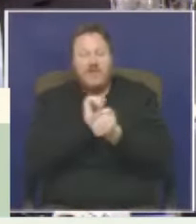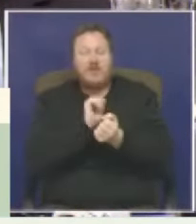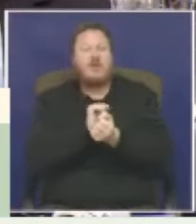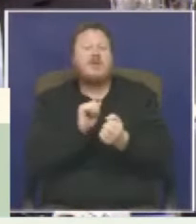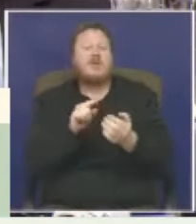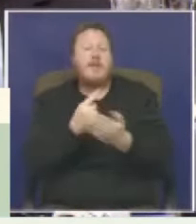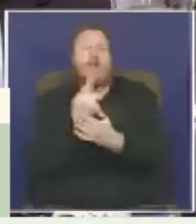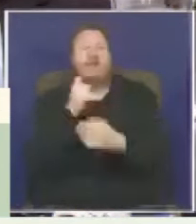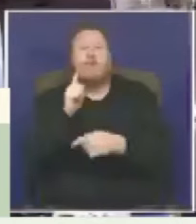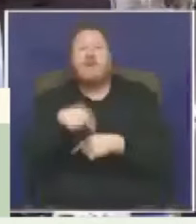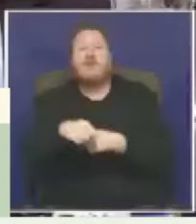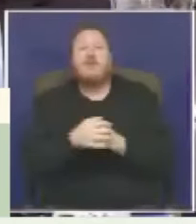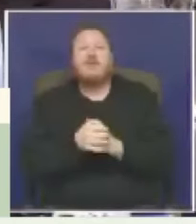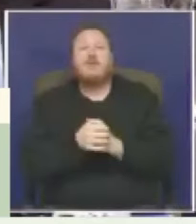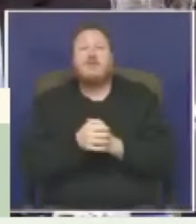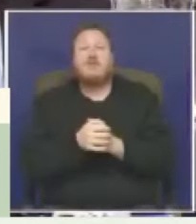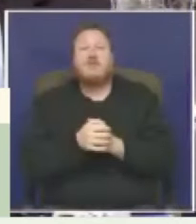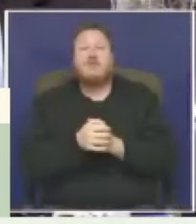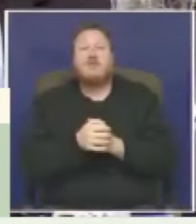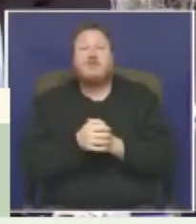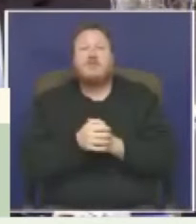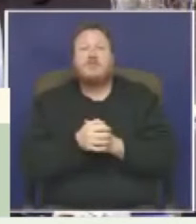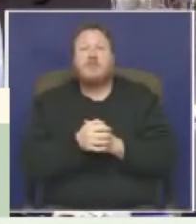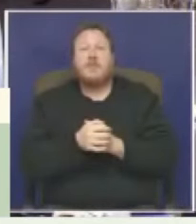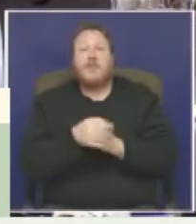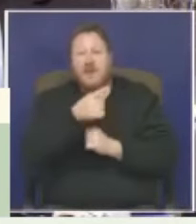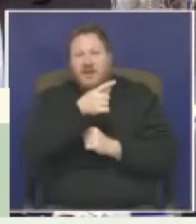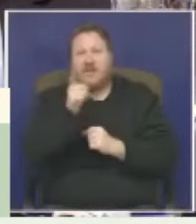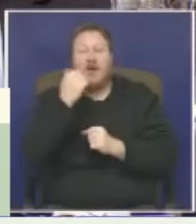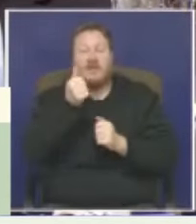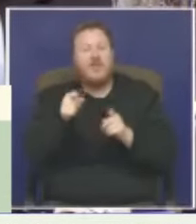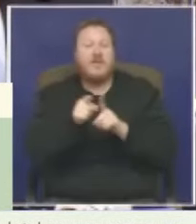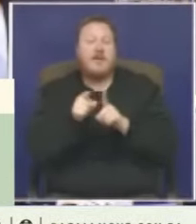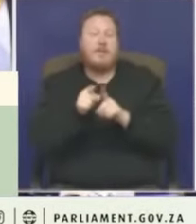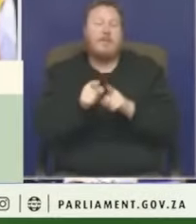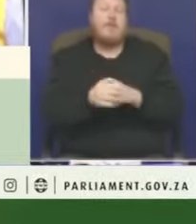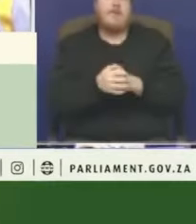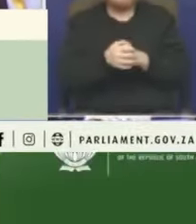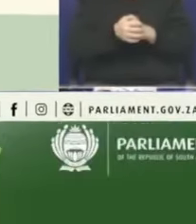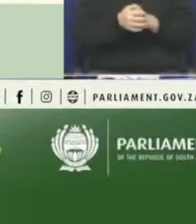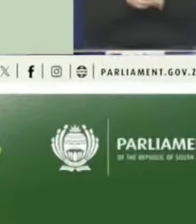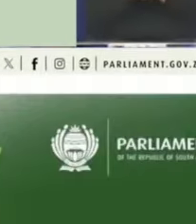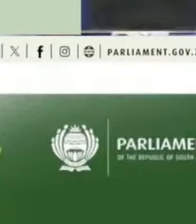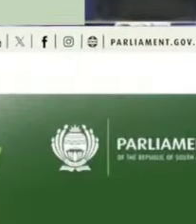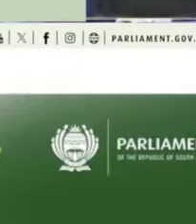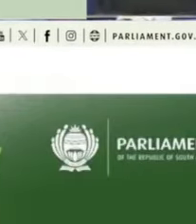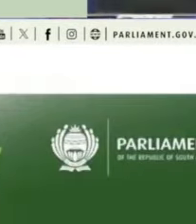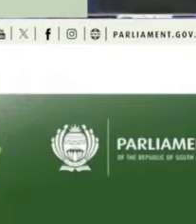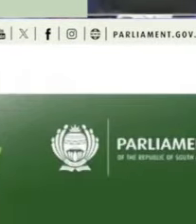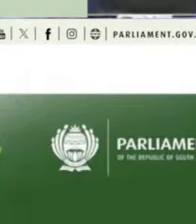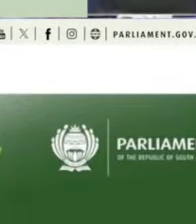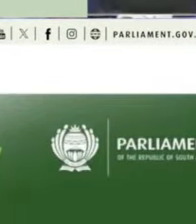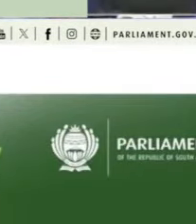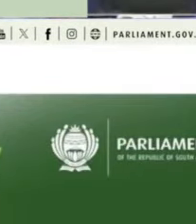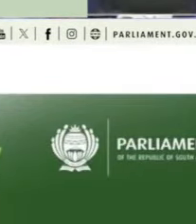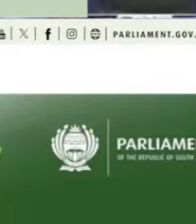about this every day. They want this themselves. And that's a plus in terms of the work that we need to do. Thank you.